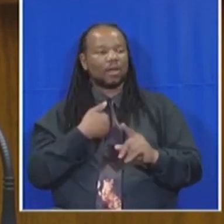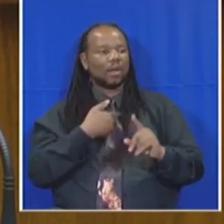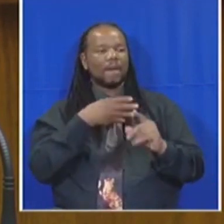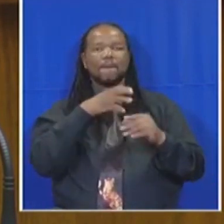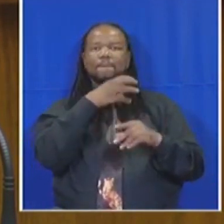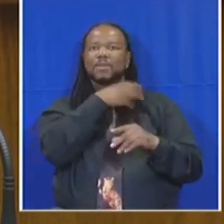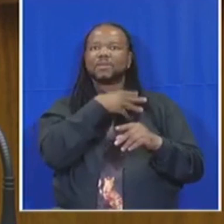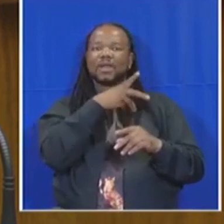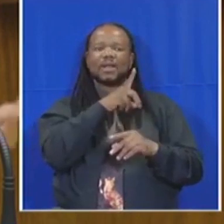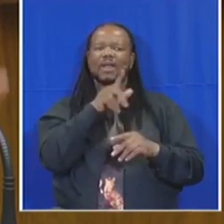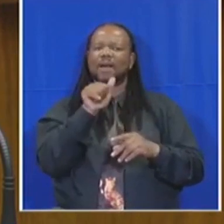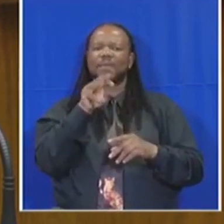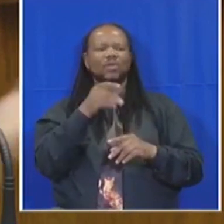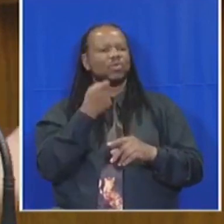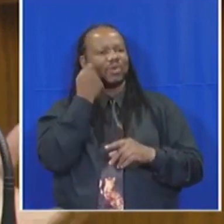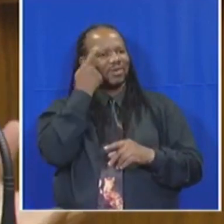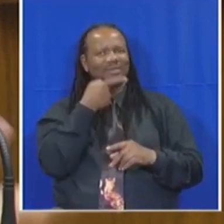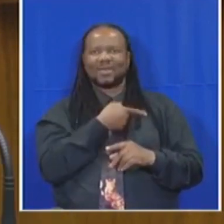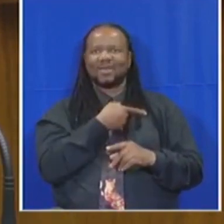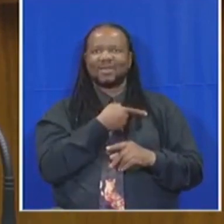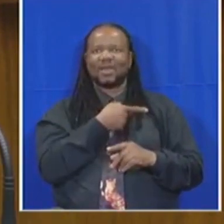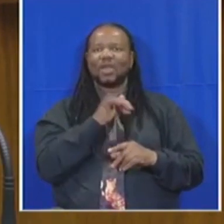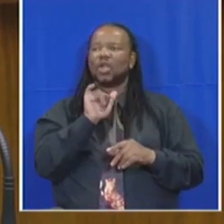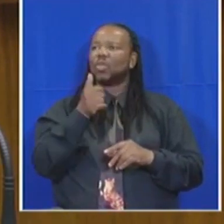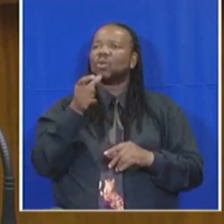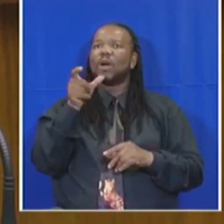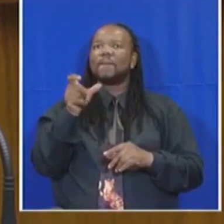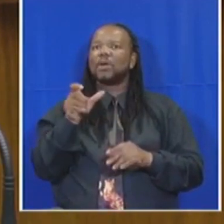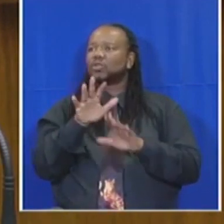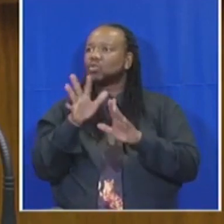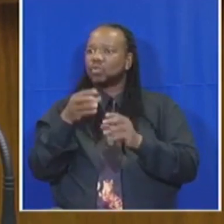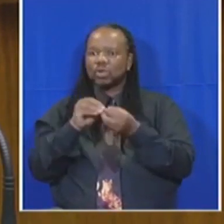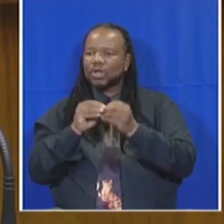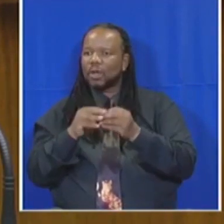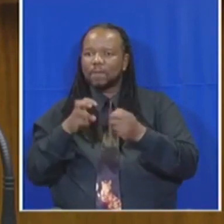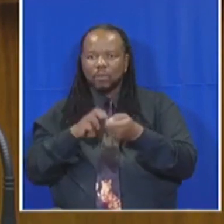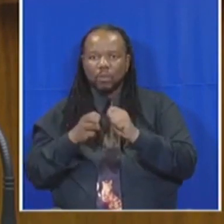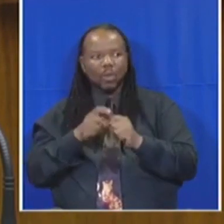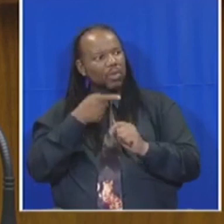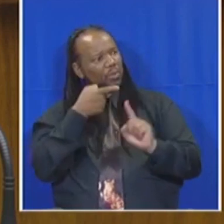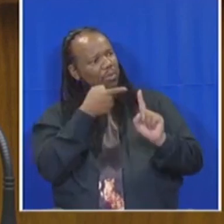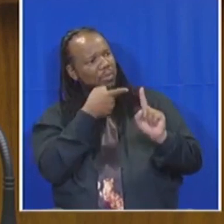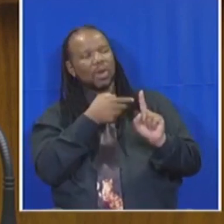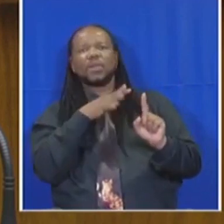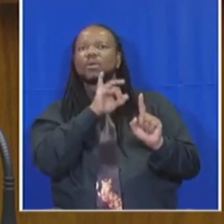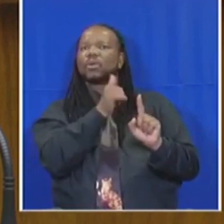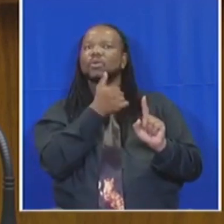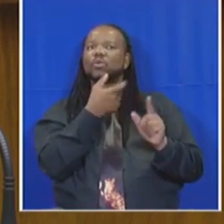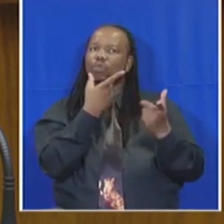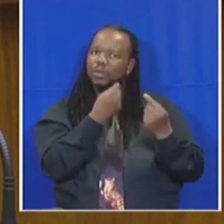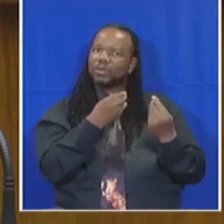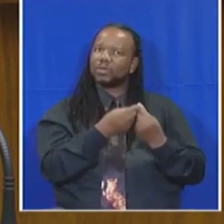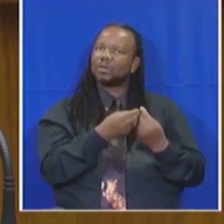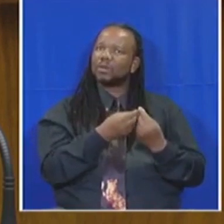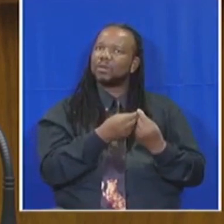simply just don't get it. No one from this side of the House is manufacturing a crisis. You are the crisis, and you created this crisis.